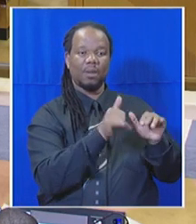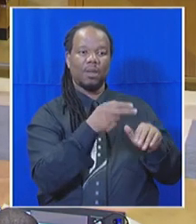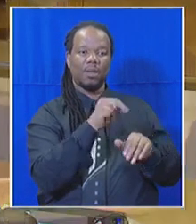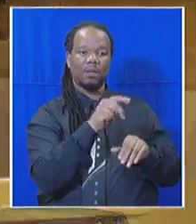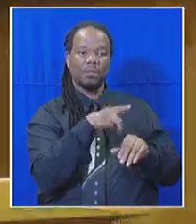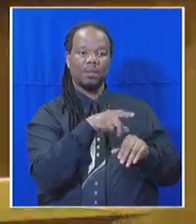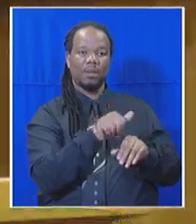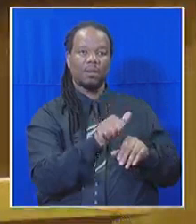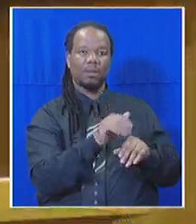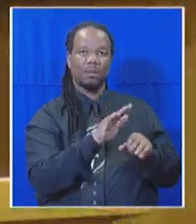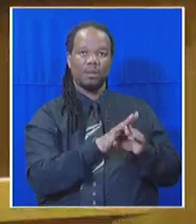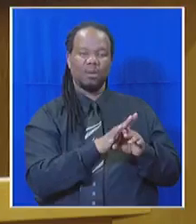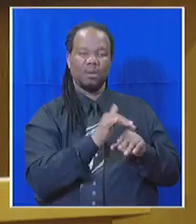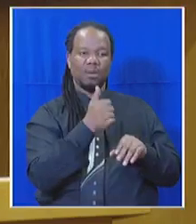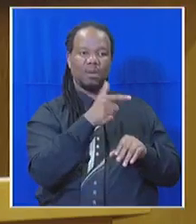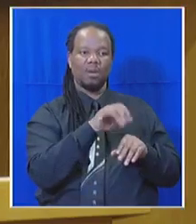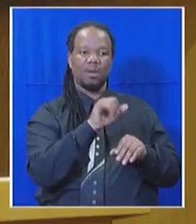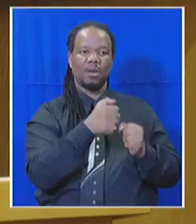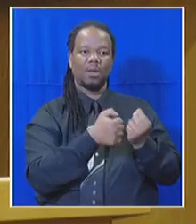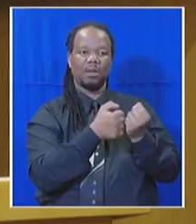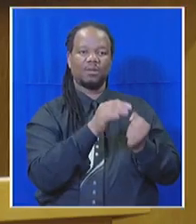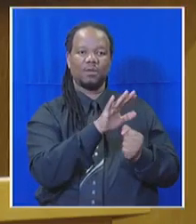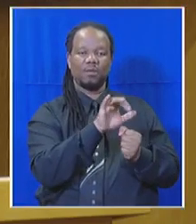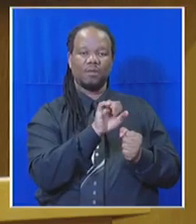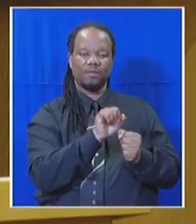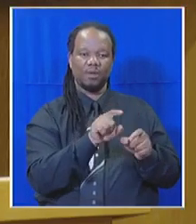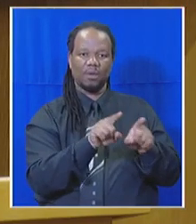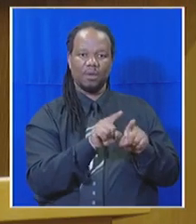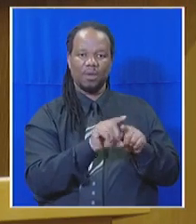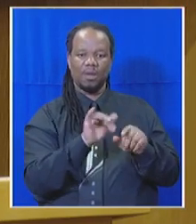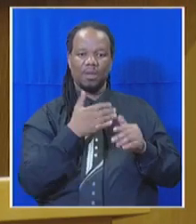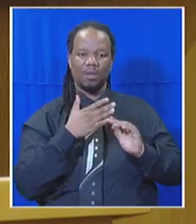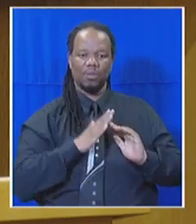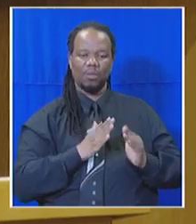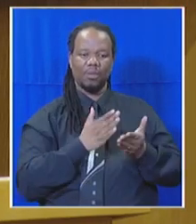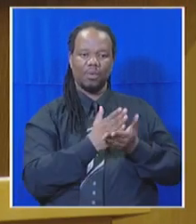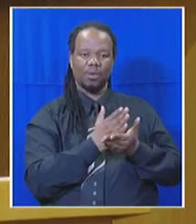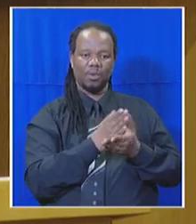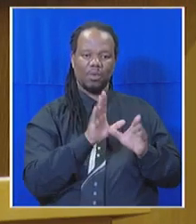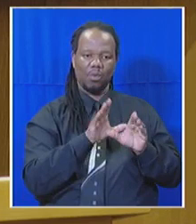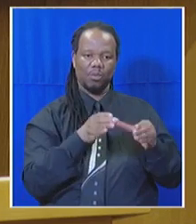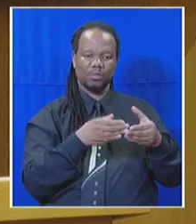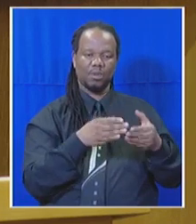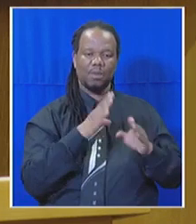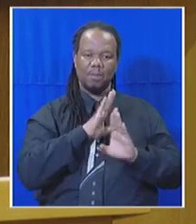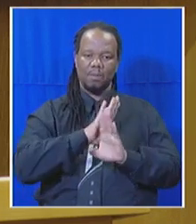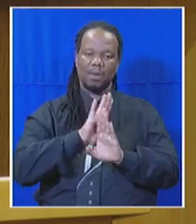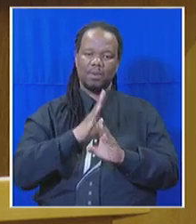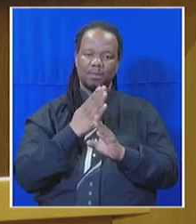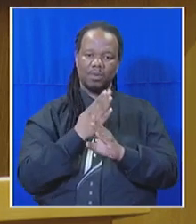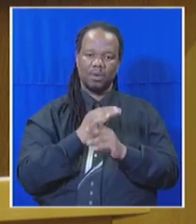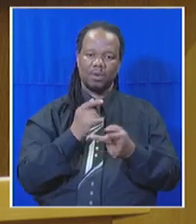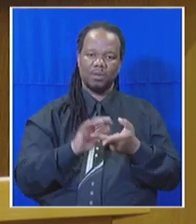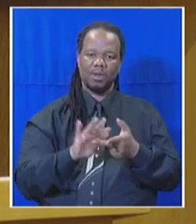Authority, Legal Aid South Africa, the Special Investigating Unit, the South African Human Rights Commission, the Public Protector South Africa, as well as the